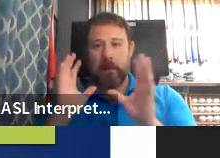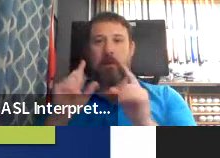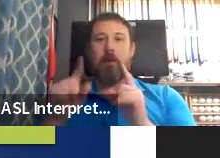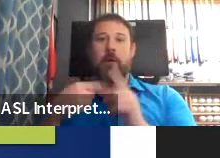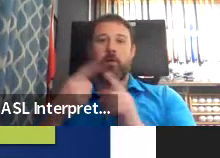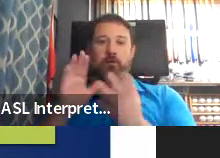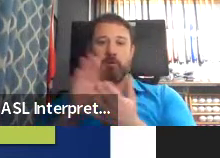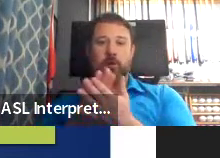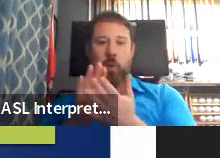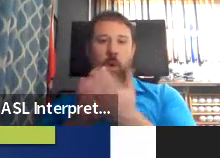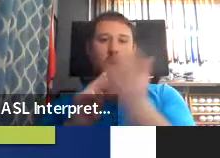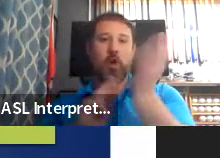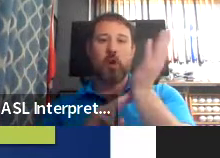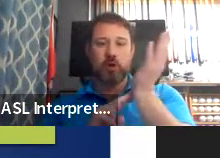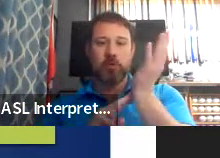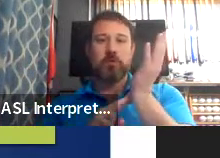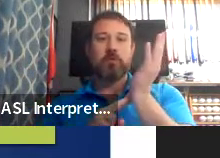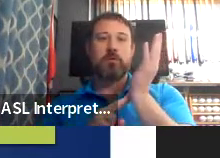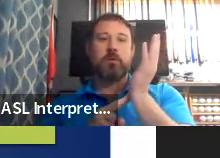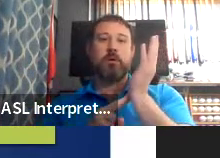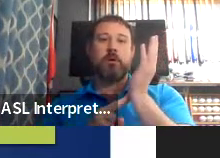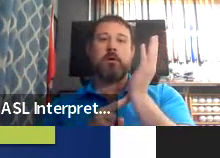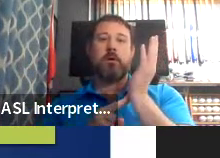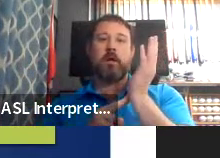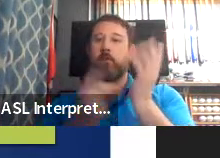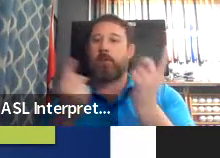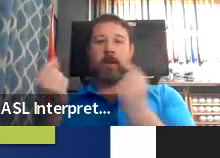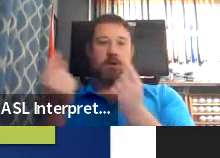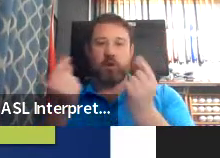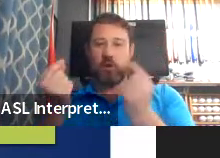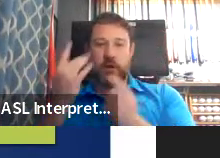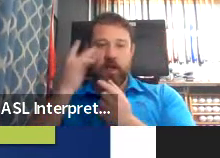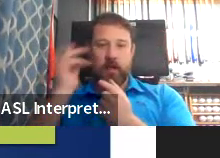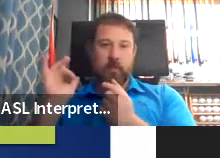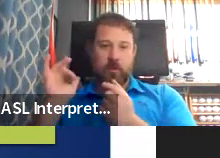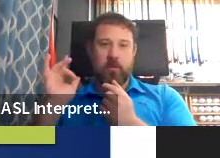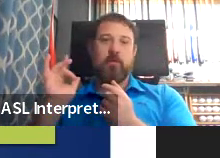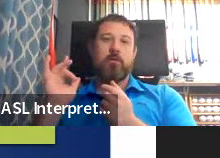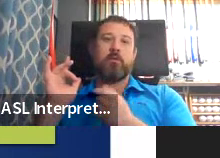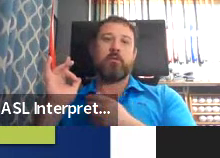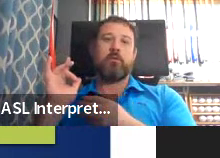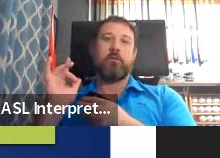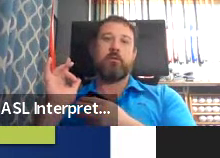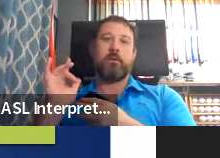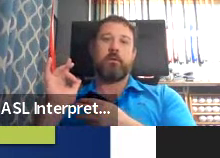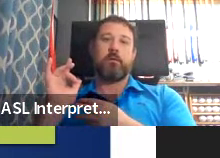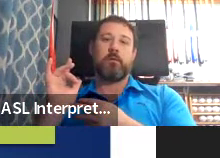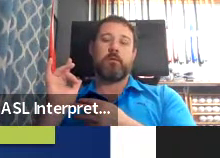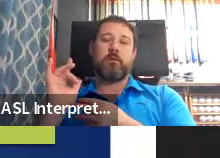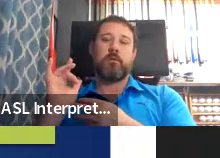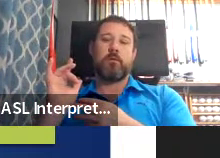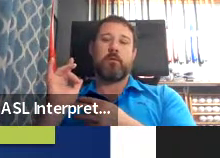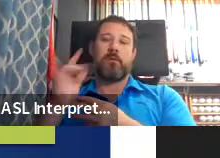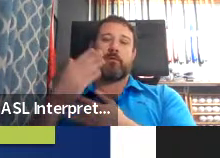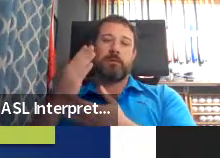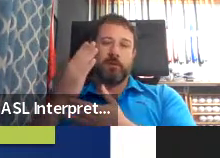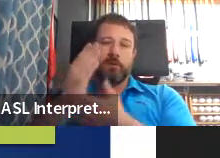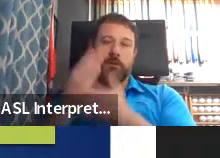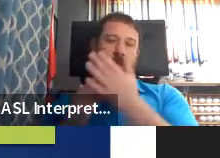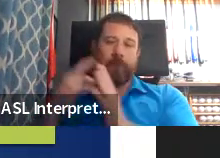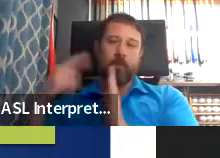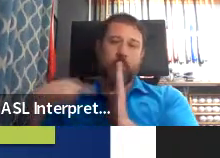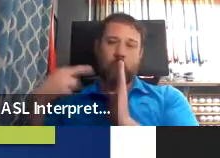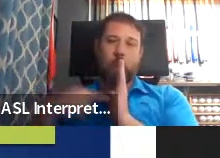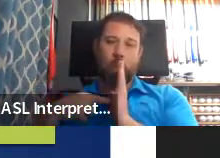nurses do and who they are in California and Alameda County. And these are some of the roles, just some of